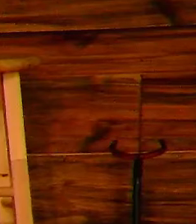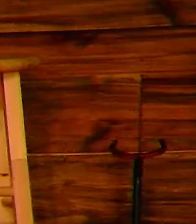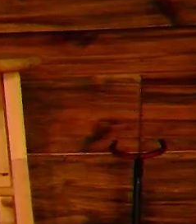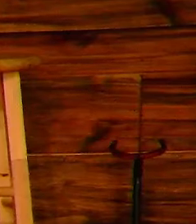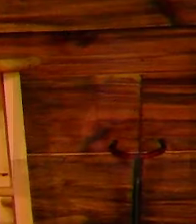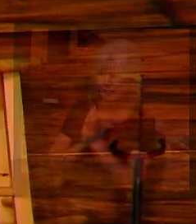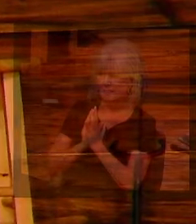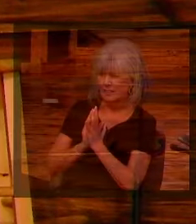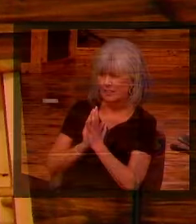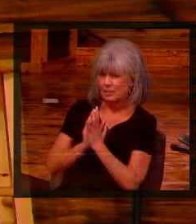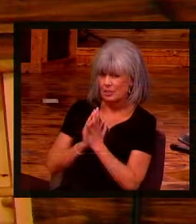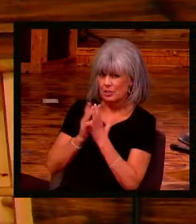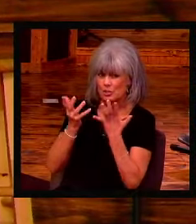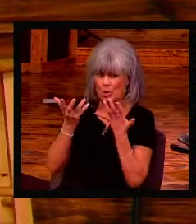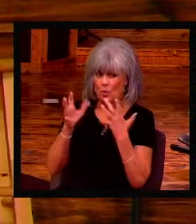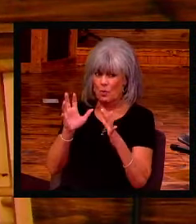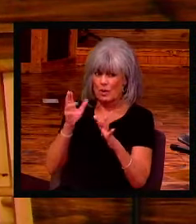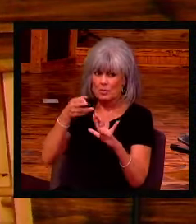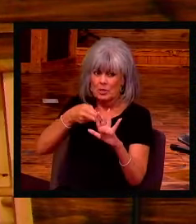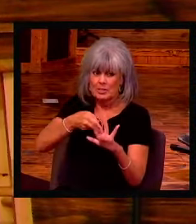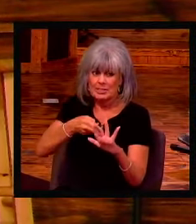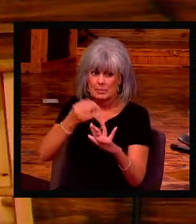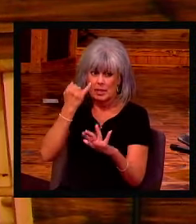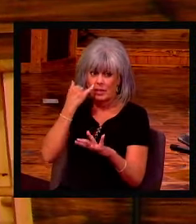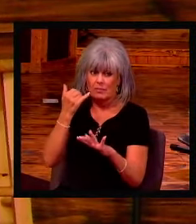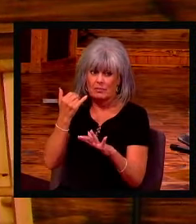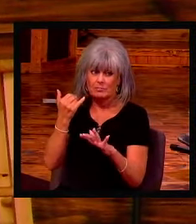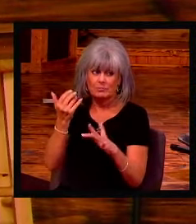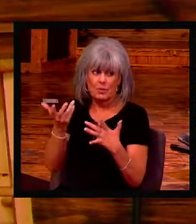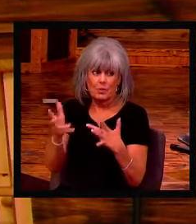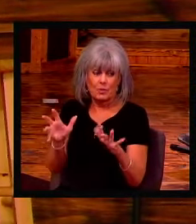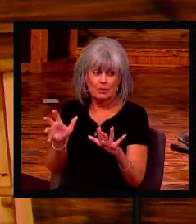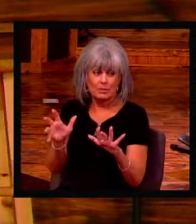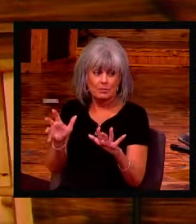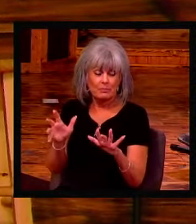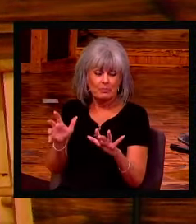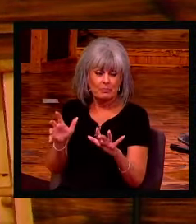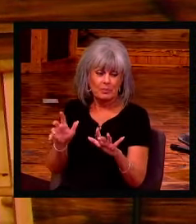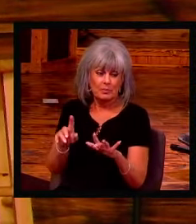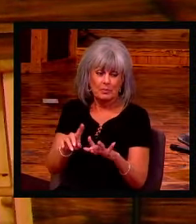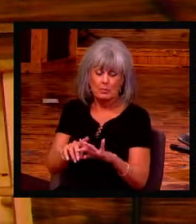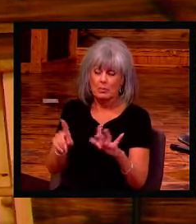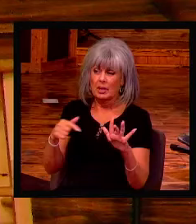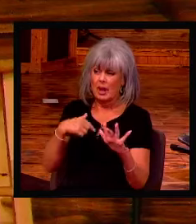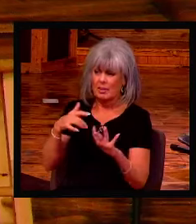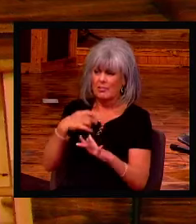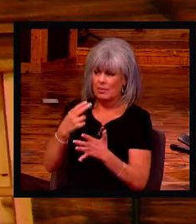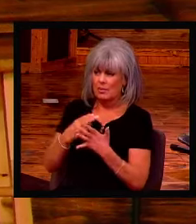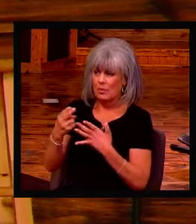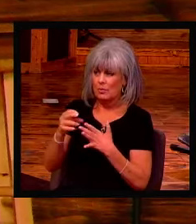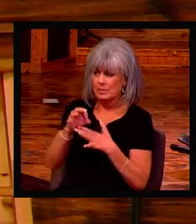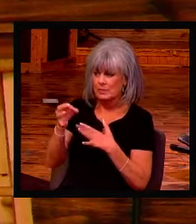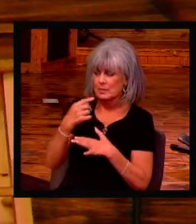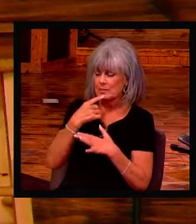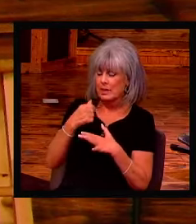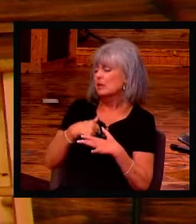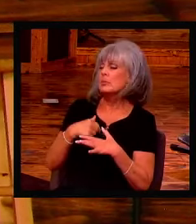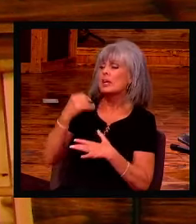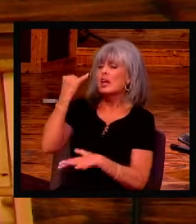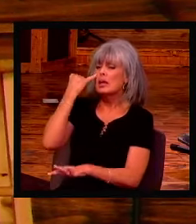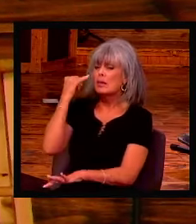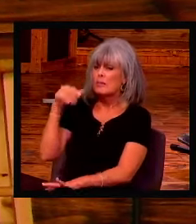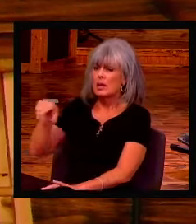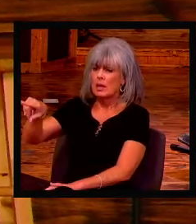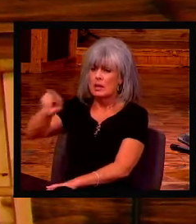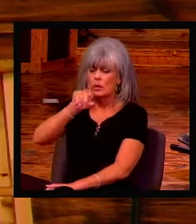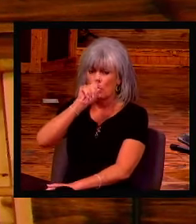you don't have to participate if you don't want to, but I'm trying to be obedient to what I feel the Holy Spirit saying. If you are a witch or